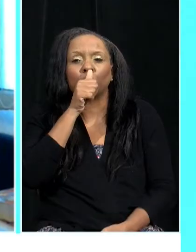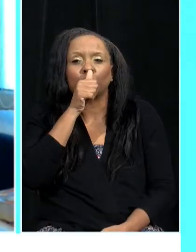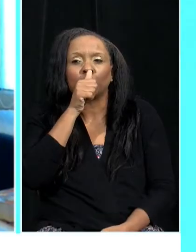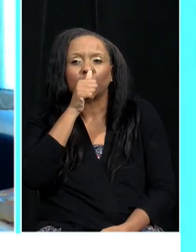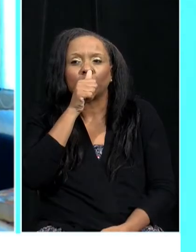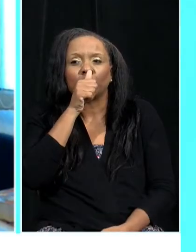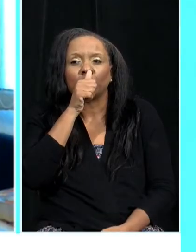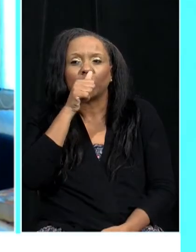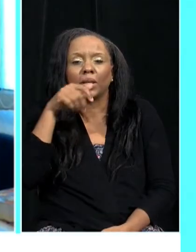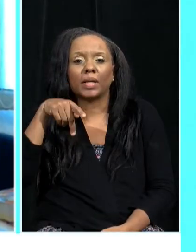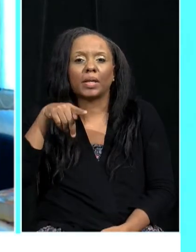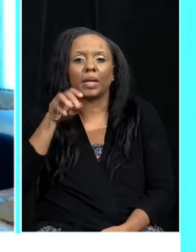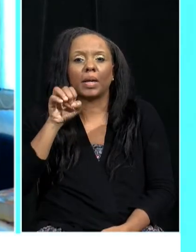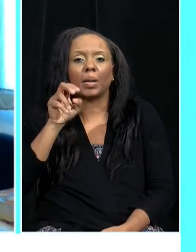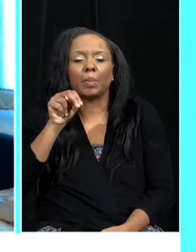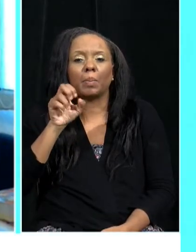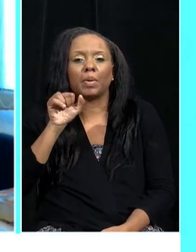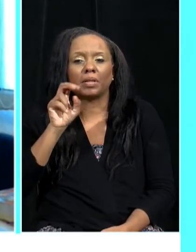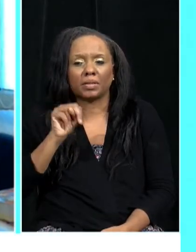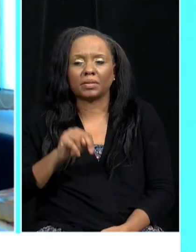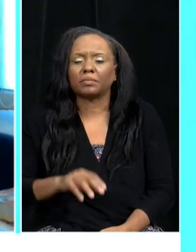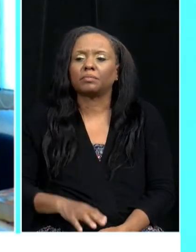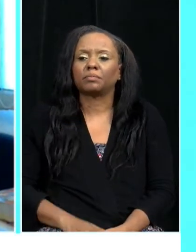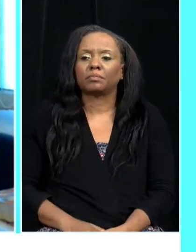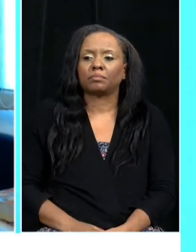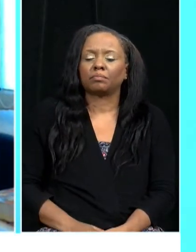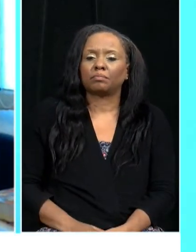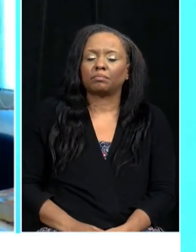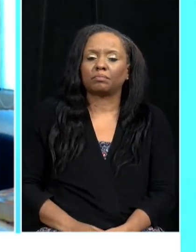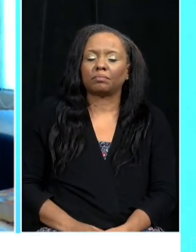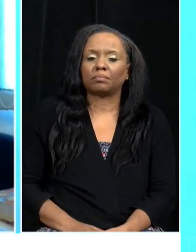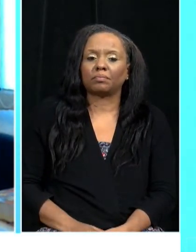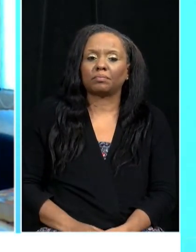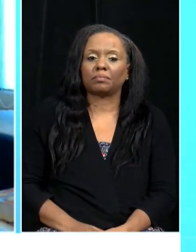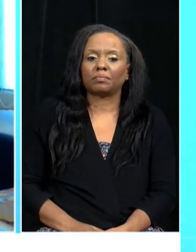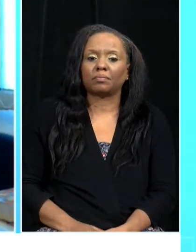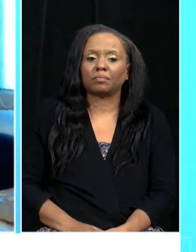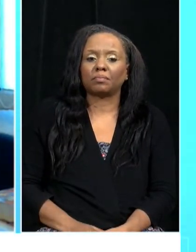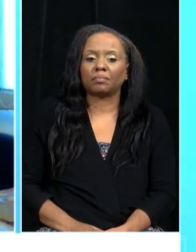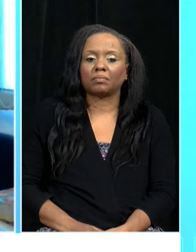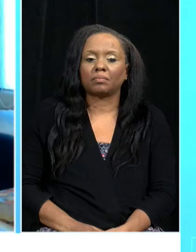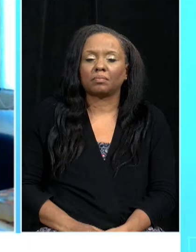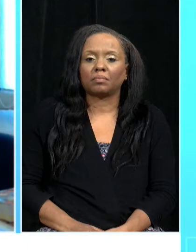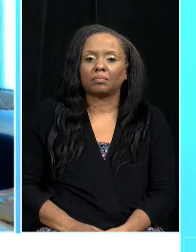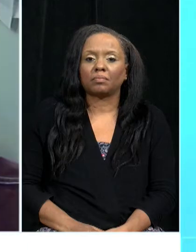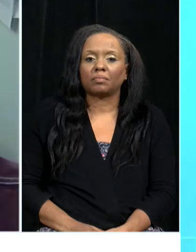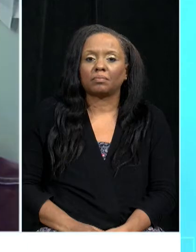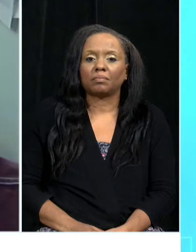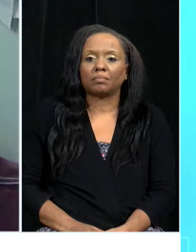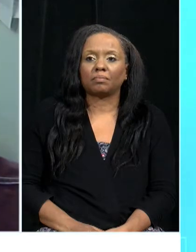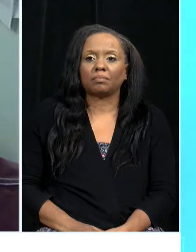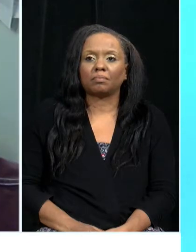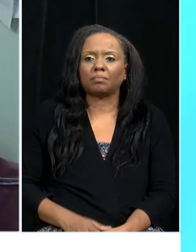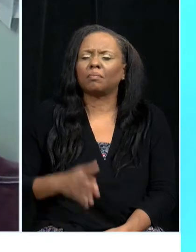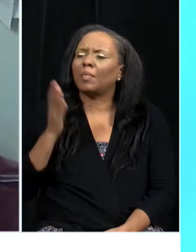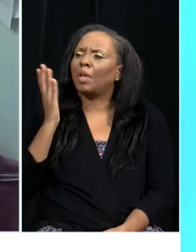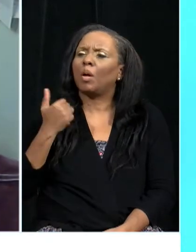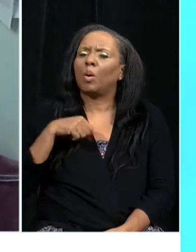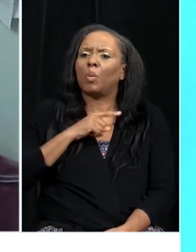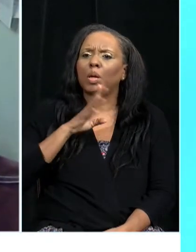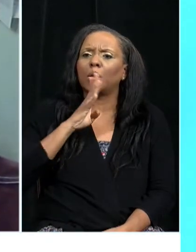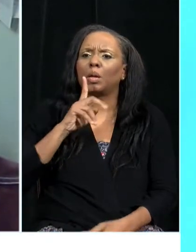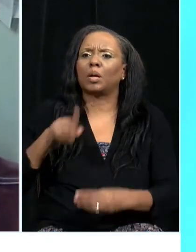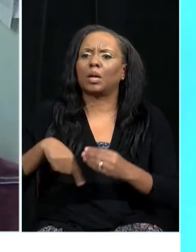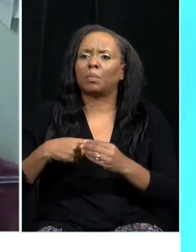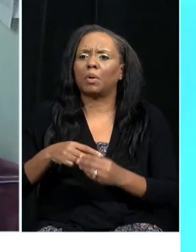ago environment where we were talking about retired RRS, retired um,